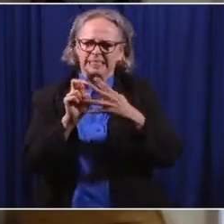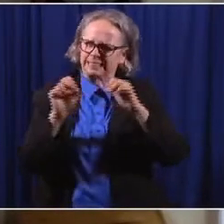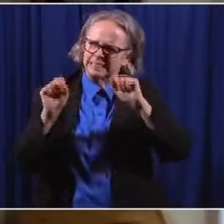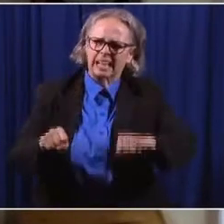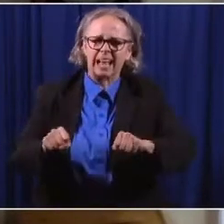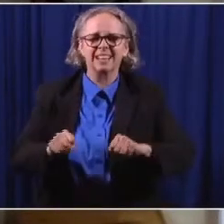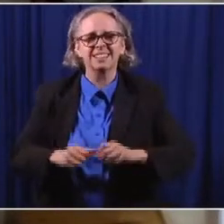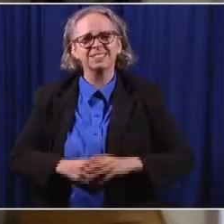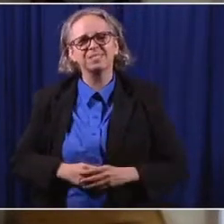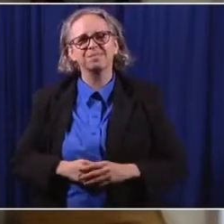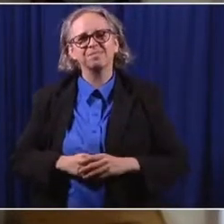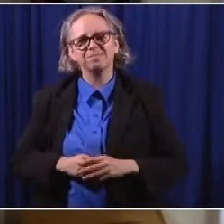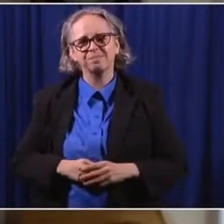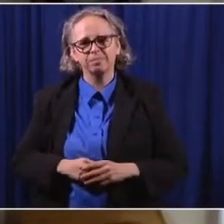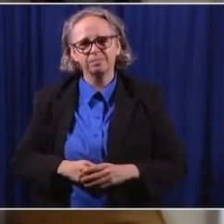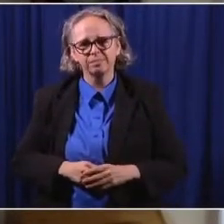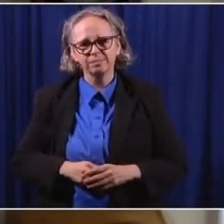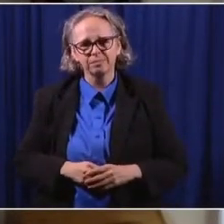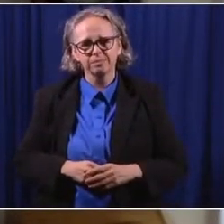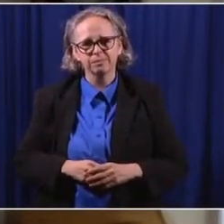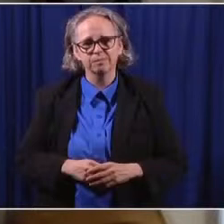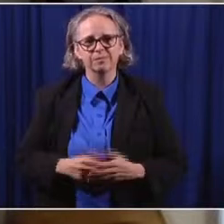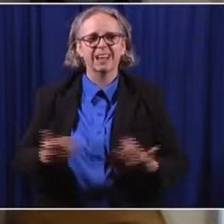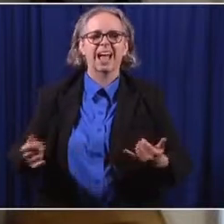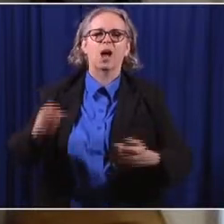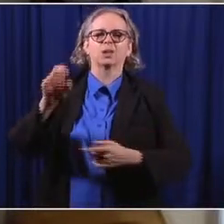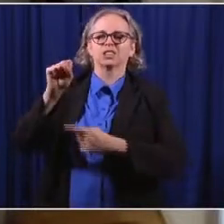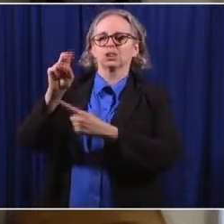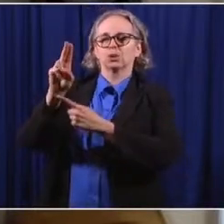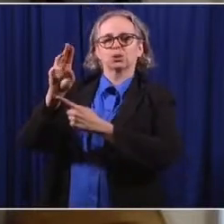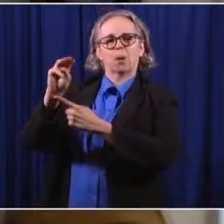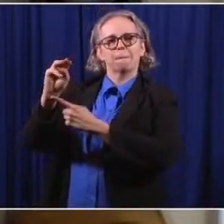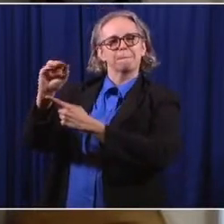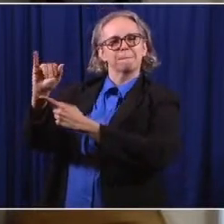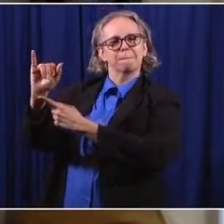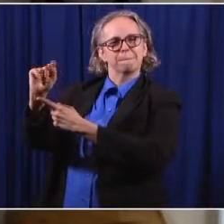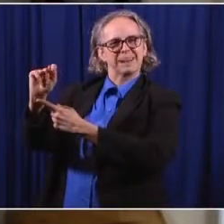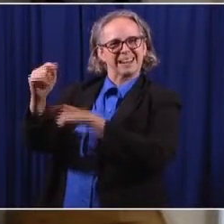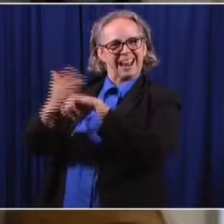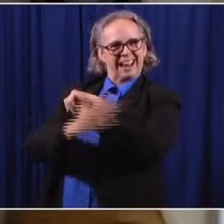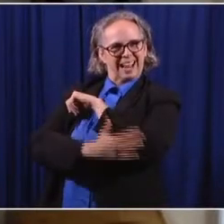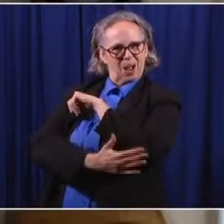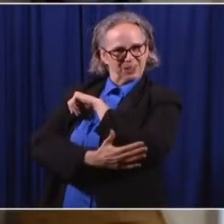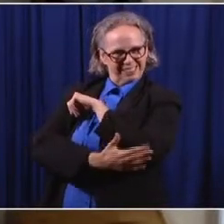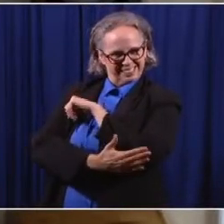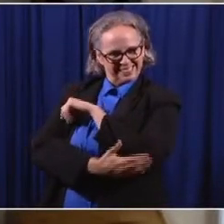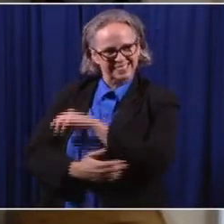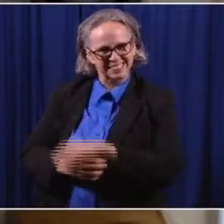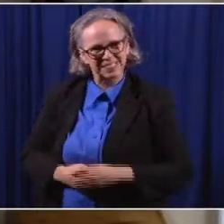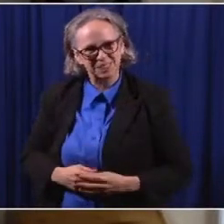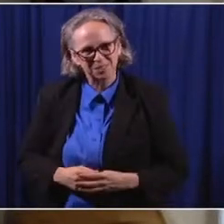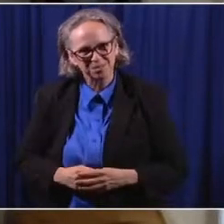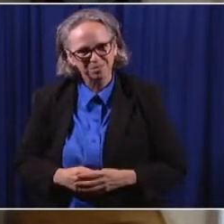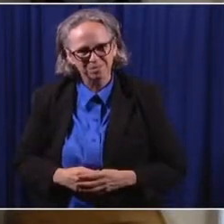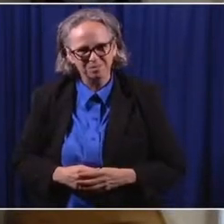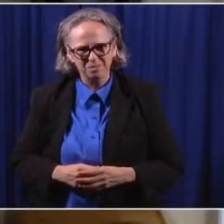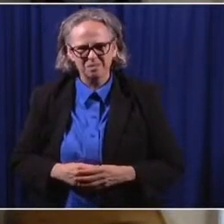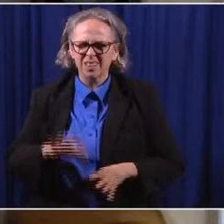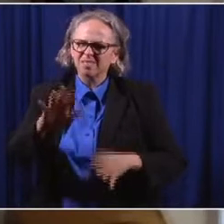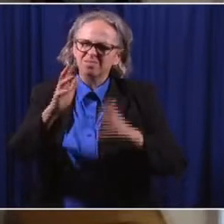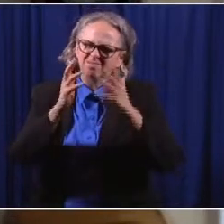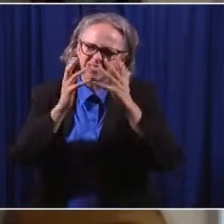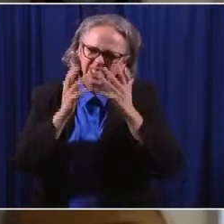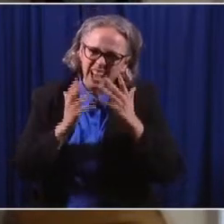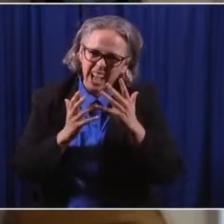red. Summit County, seeing a sustained increase, sadly, in emergency department visits